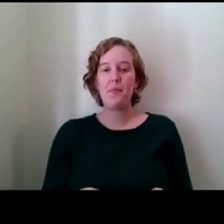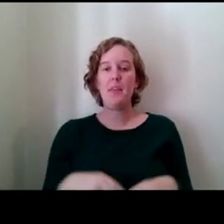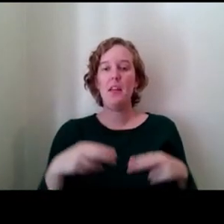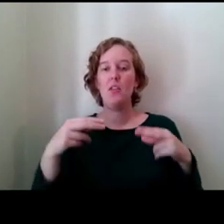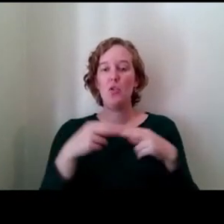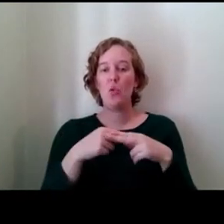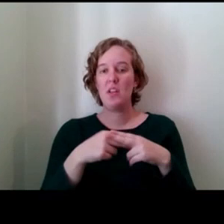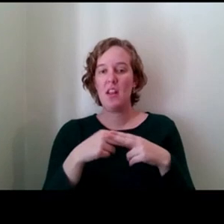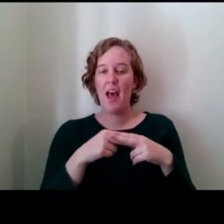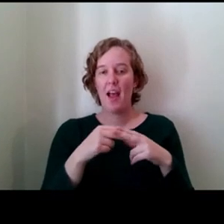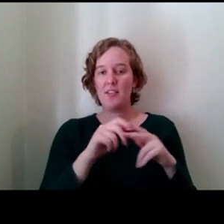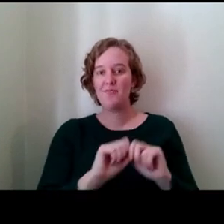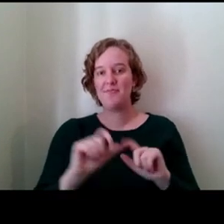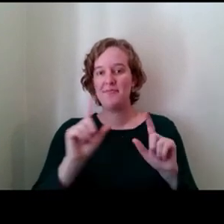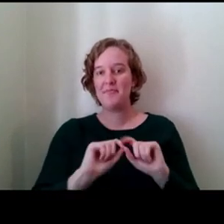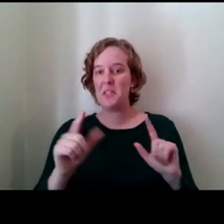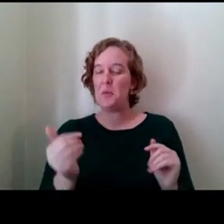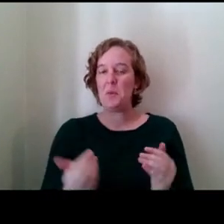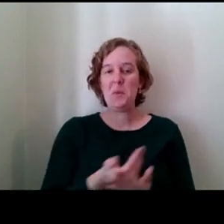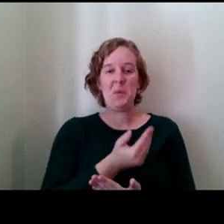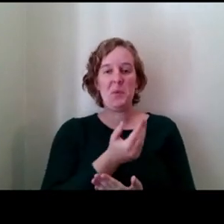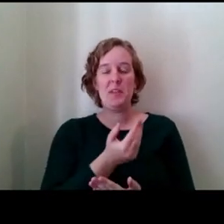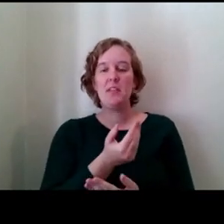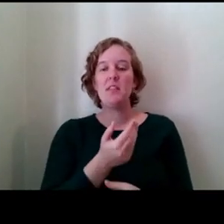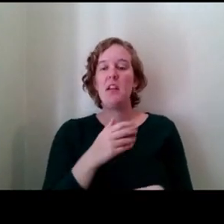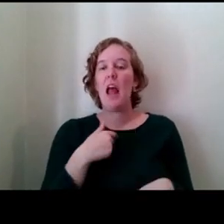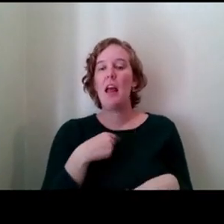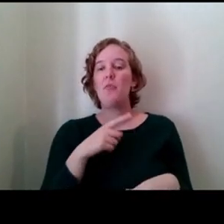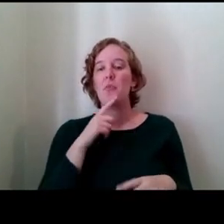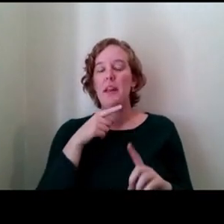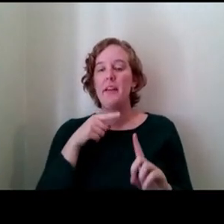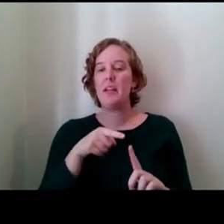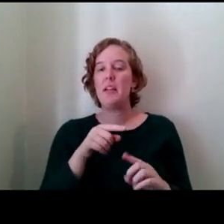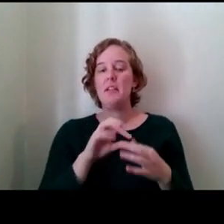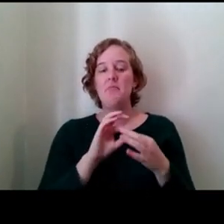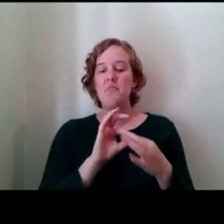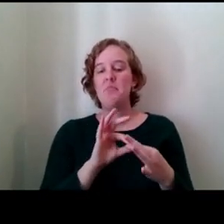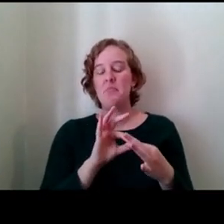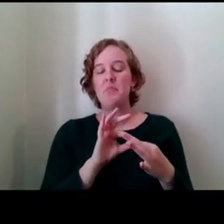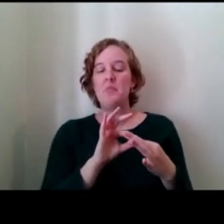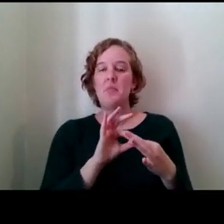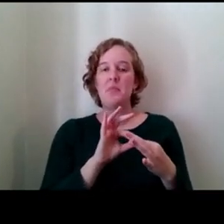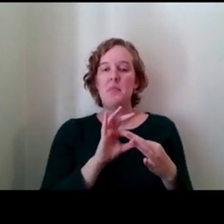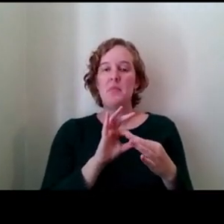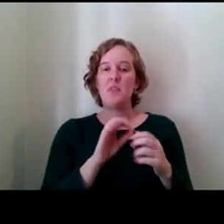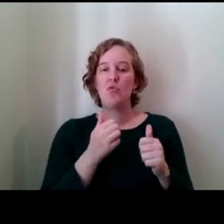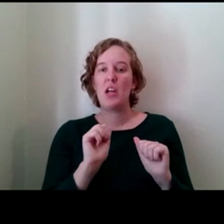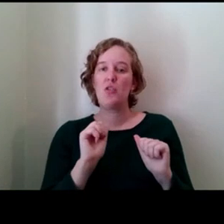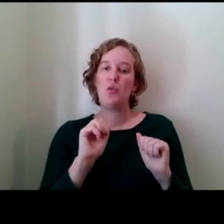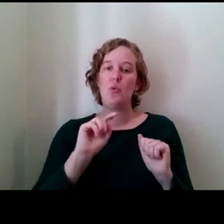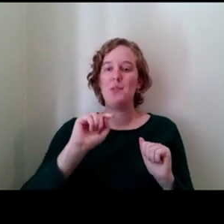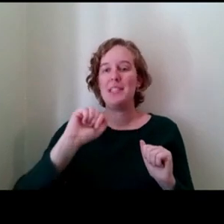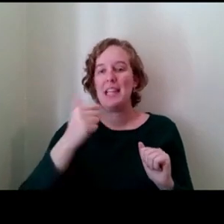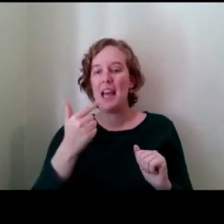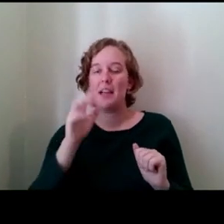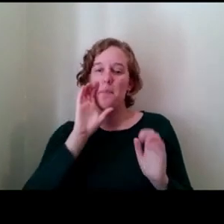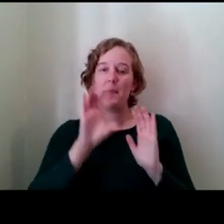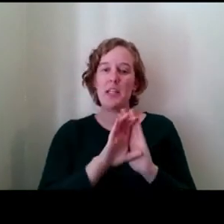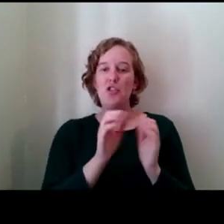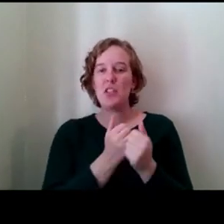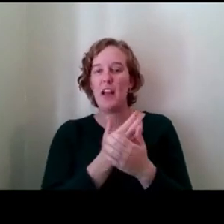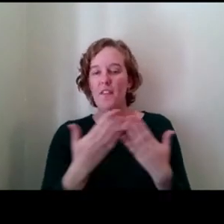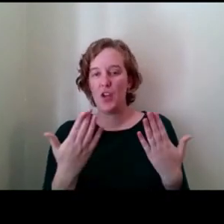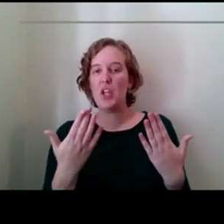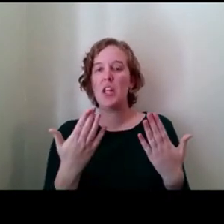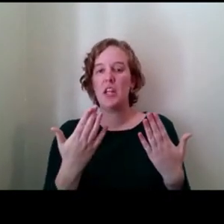are coming in hot, and in particular, I've done my best in terms of tagging the images and so on and so forth with the